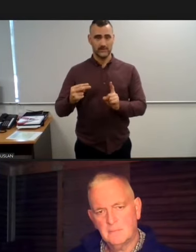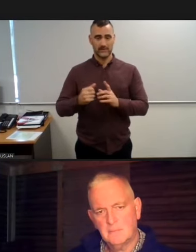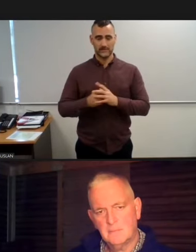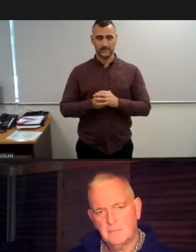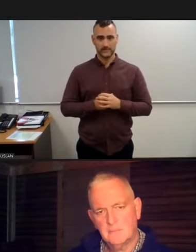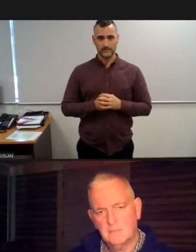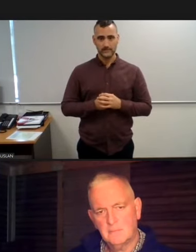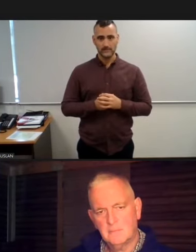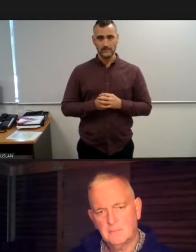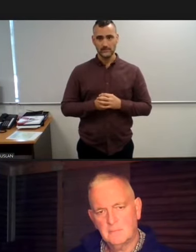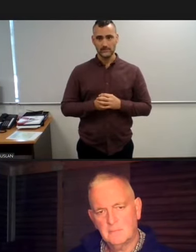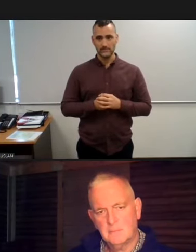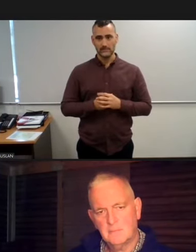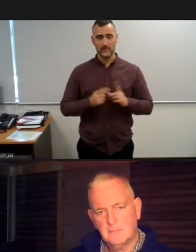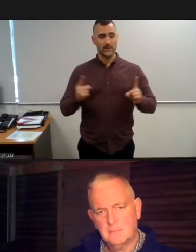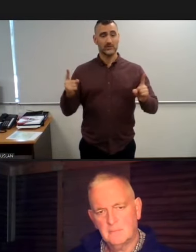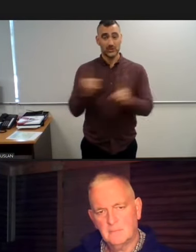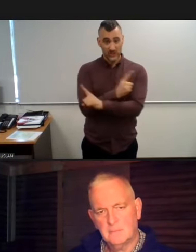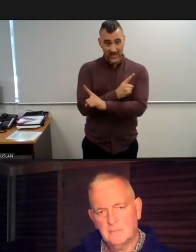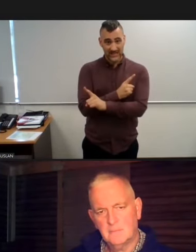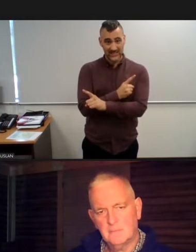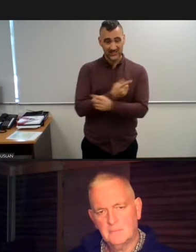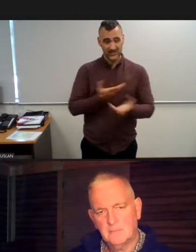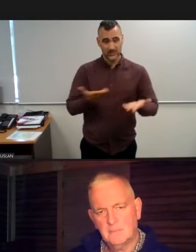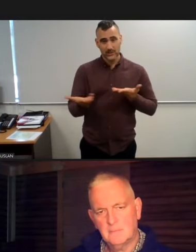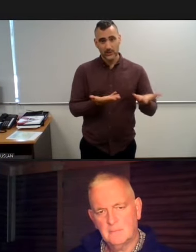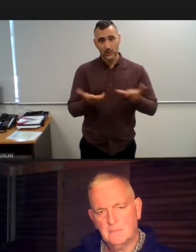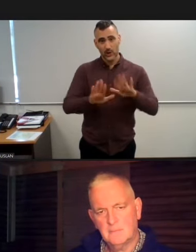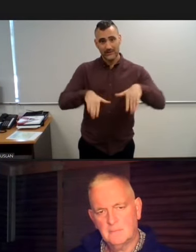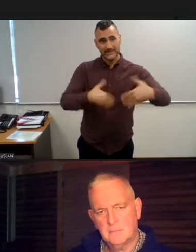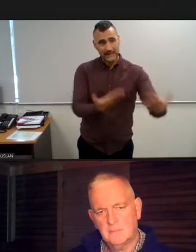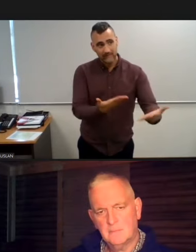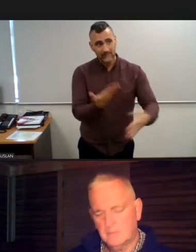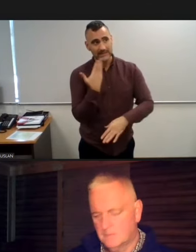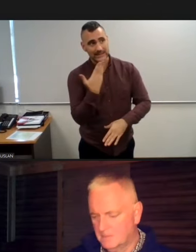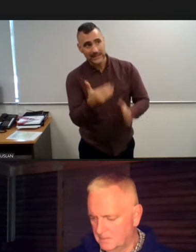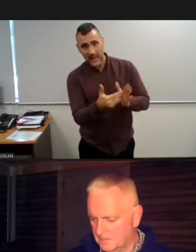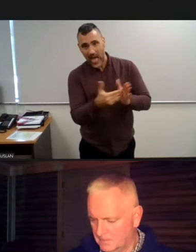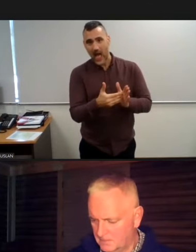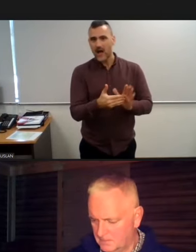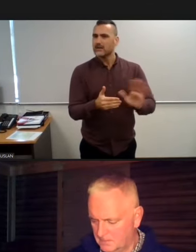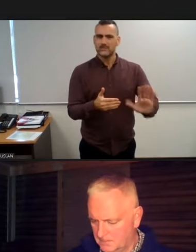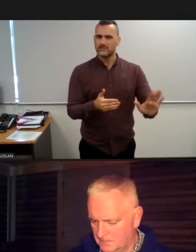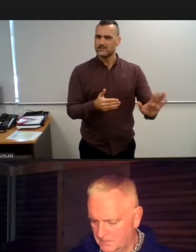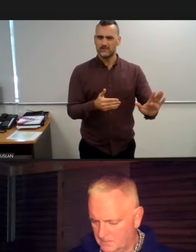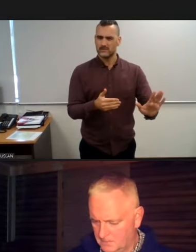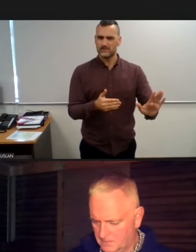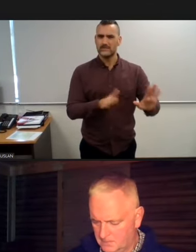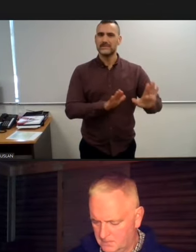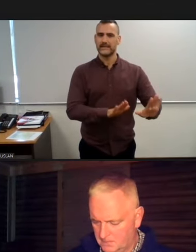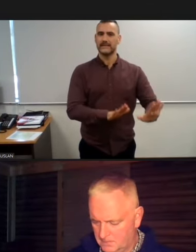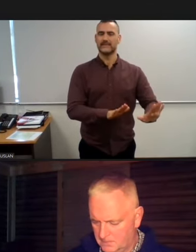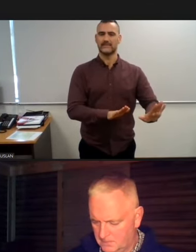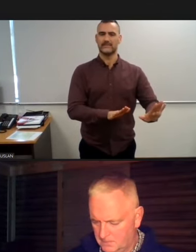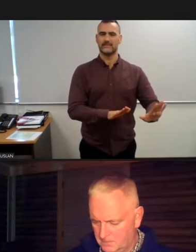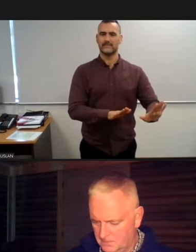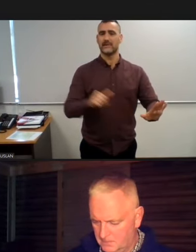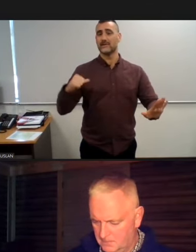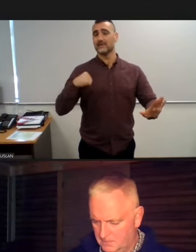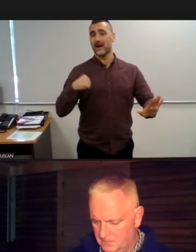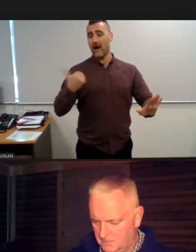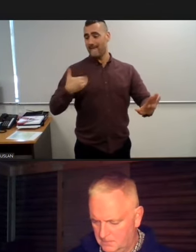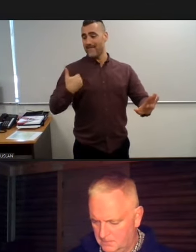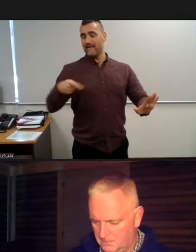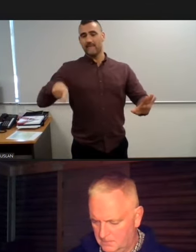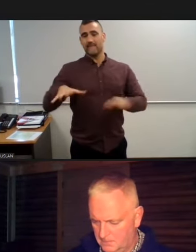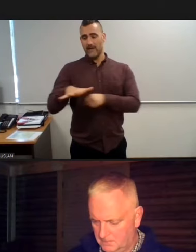in service delivery arrangements right now. If staff live in restricted areas, they're able